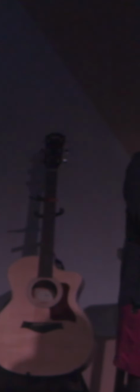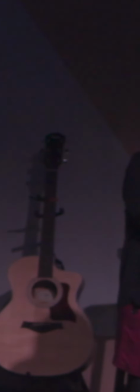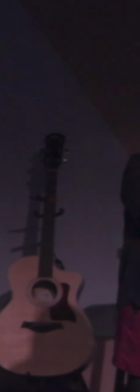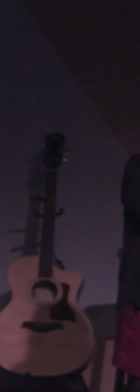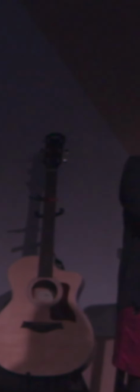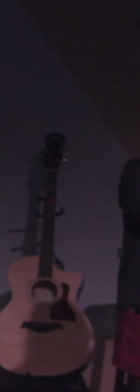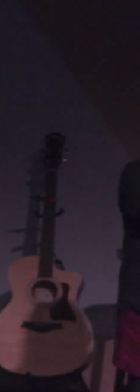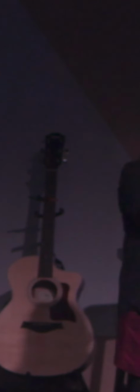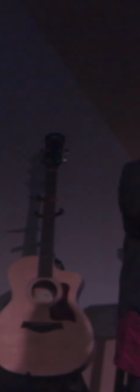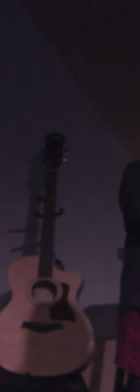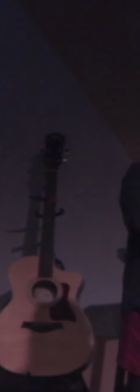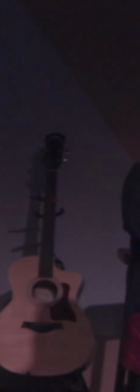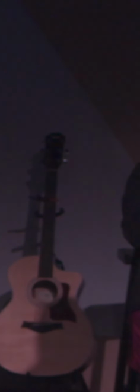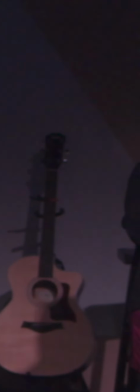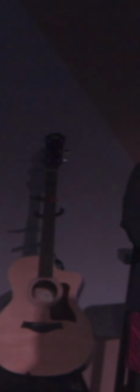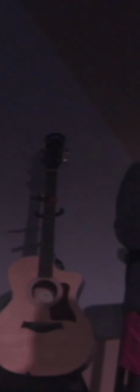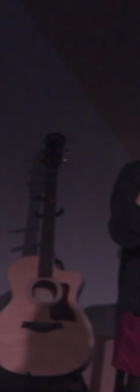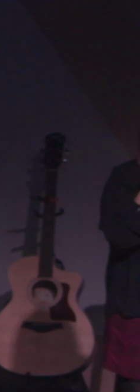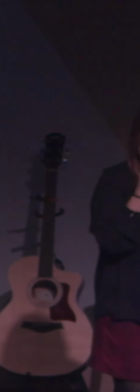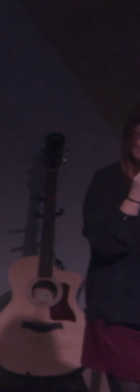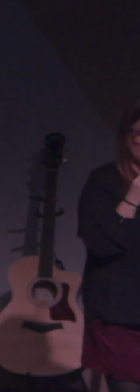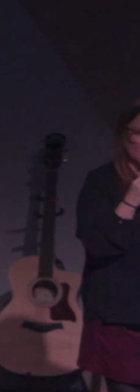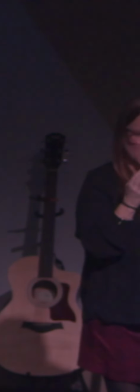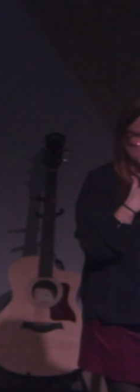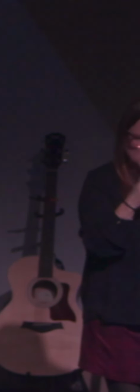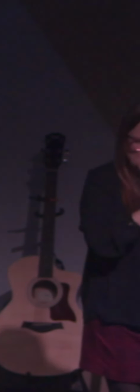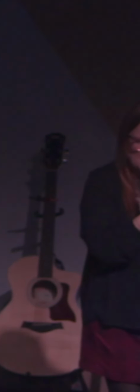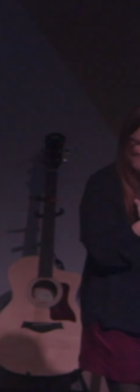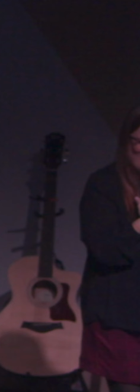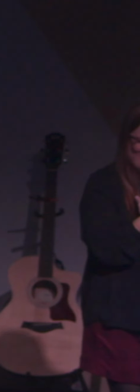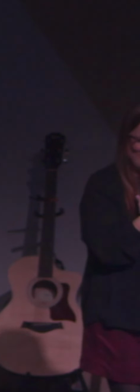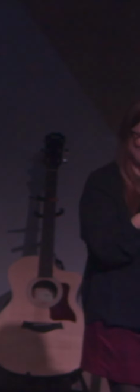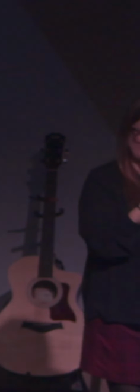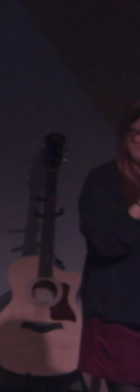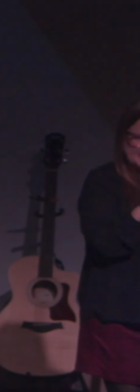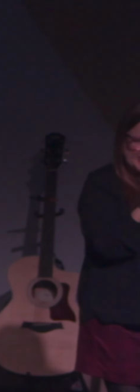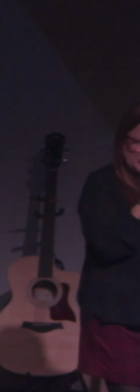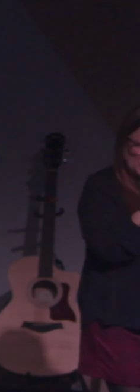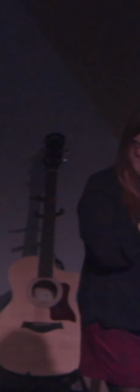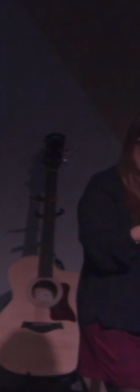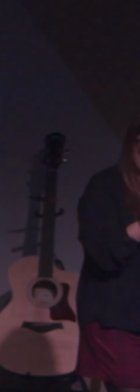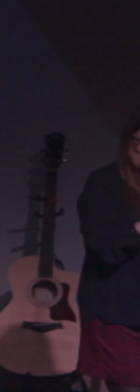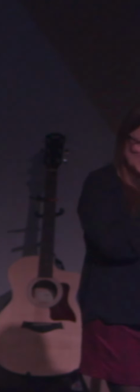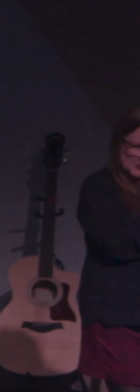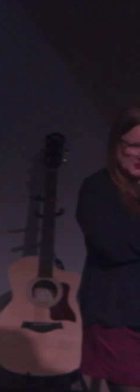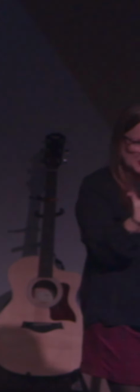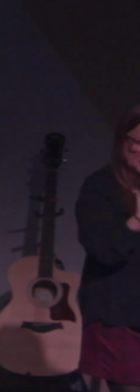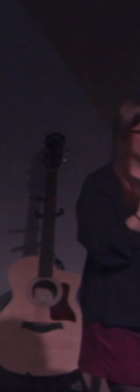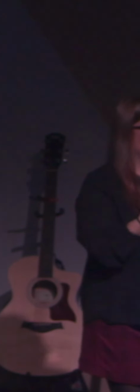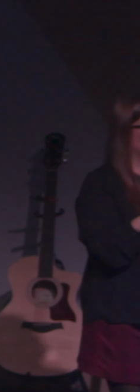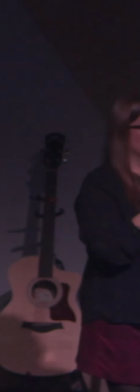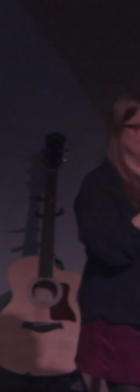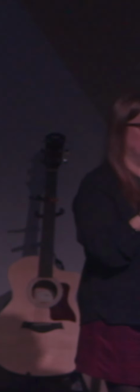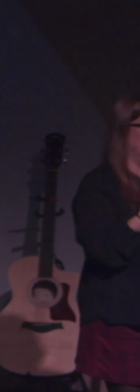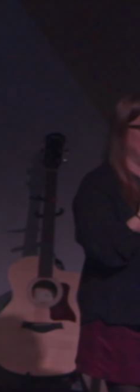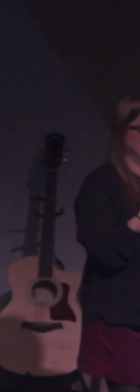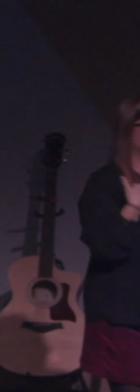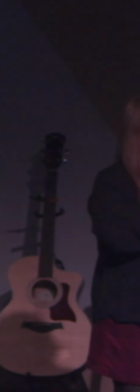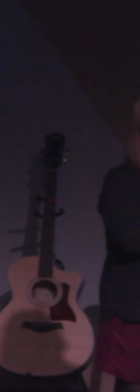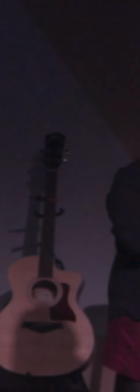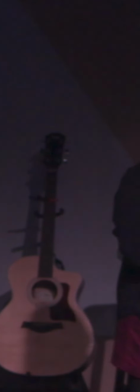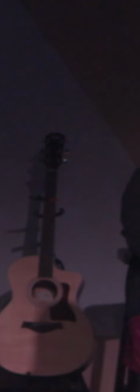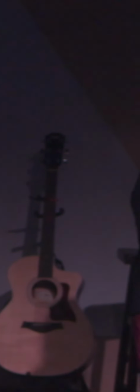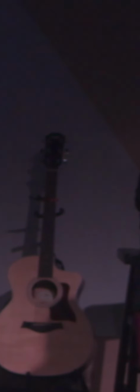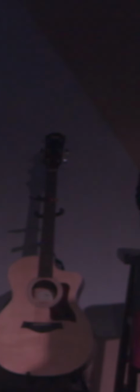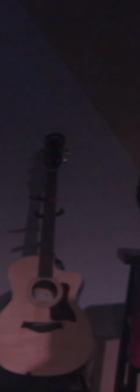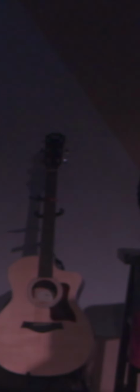And one of the things I love about it, we debated about, is this going to be too long of a series? Are people going to get bored? Is it going to be redundant? What I love is that we can take 10